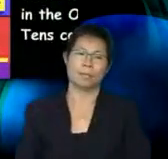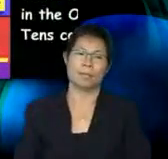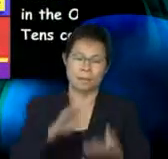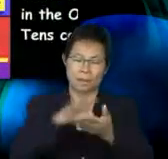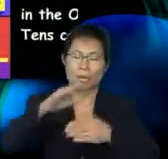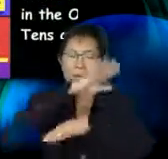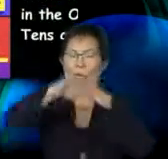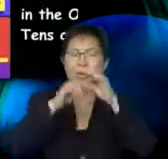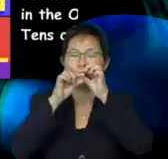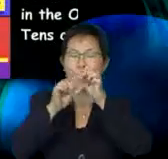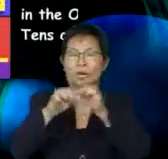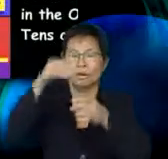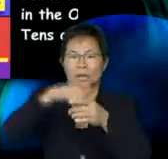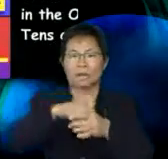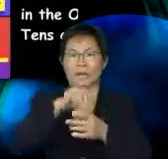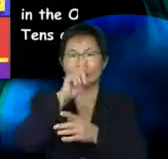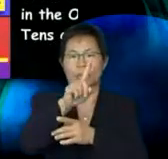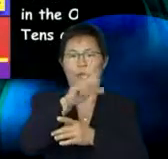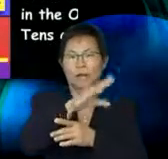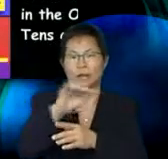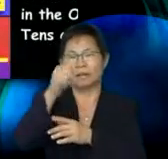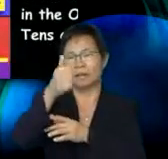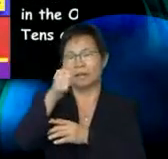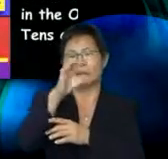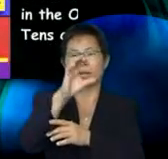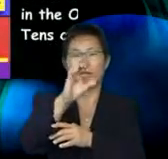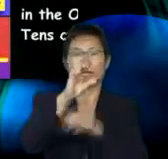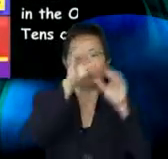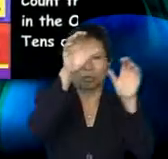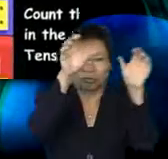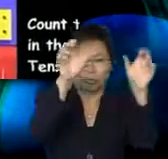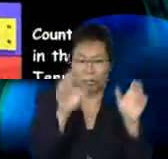Count all the straws in the ones and the tens columns.